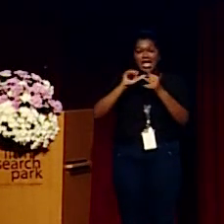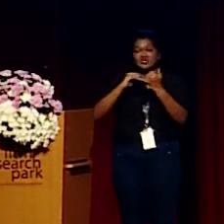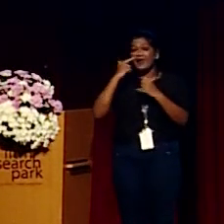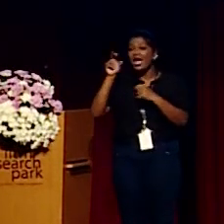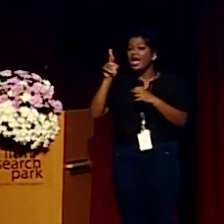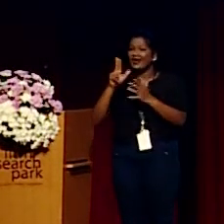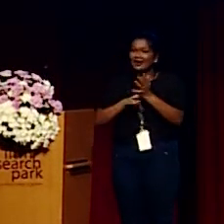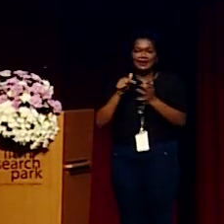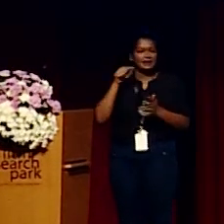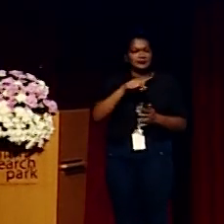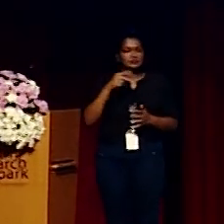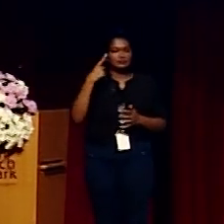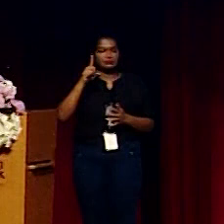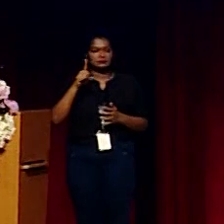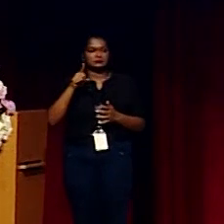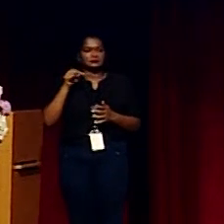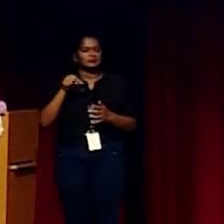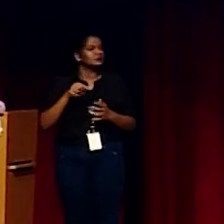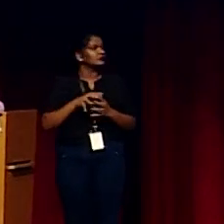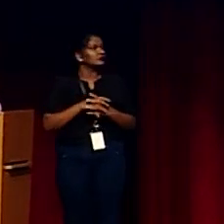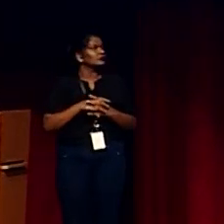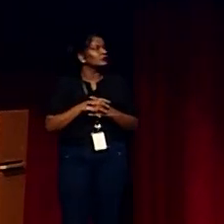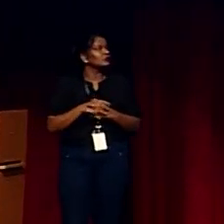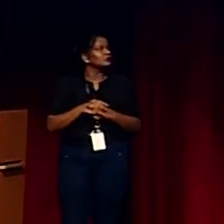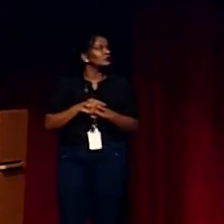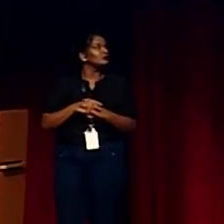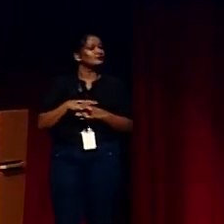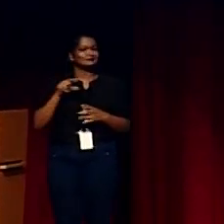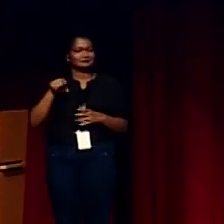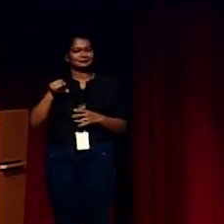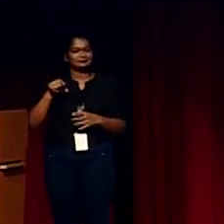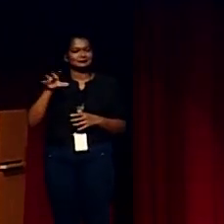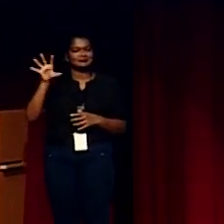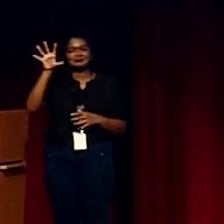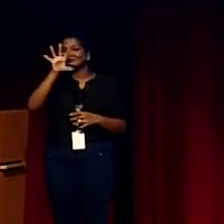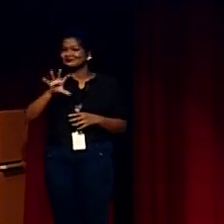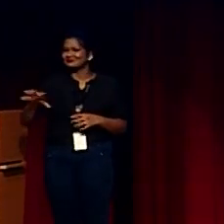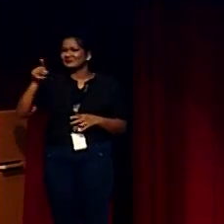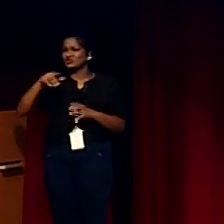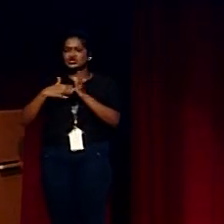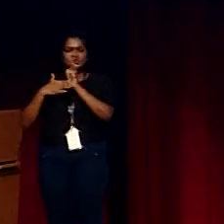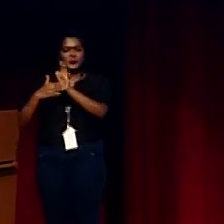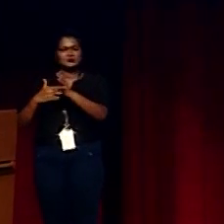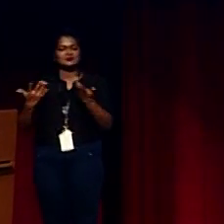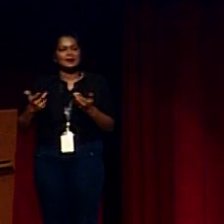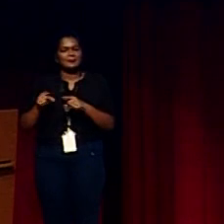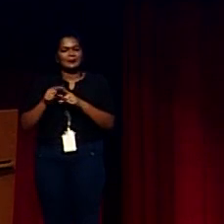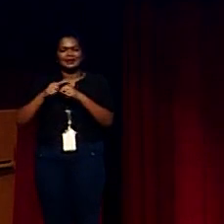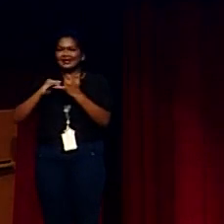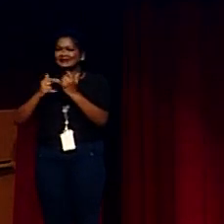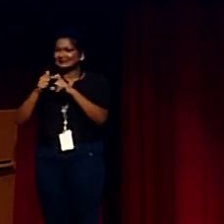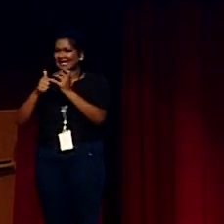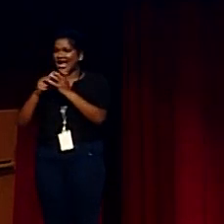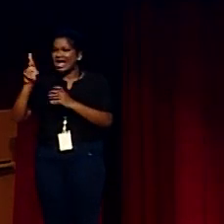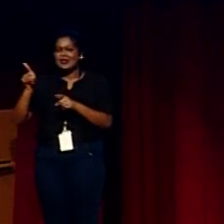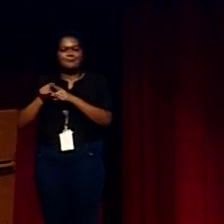of a couple of elements, and this is what the system does, right? So it recognizes all these elements, right? And the elements